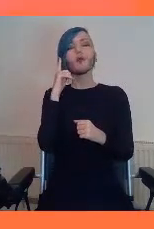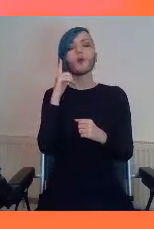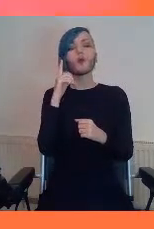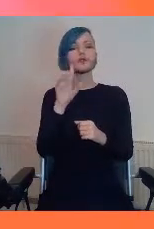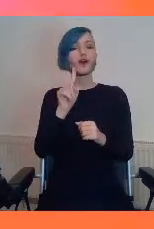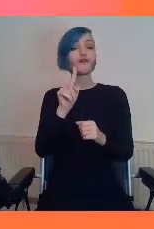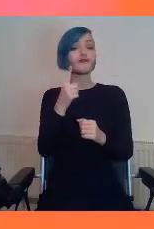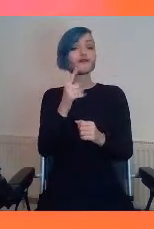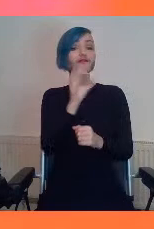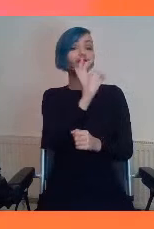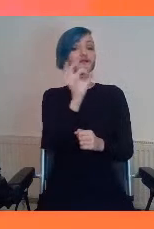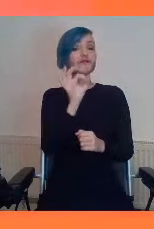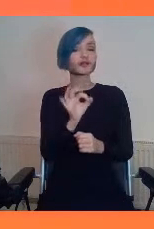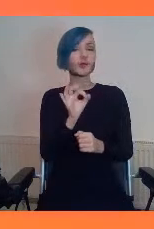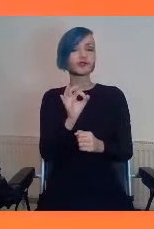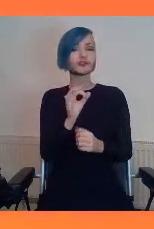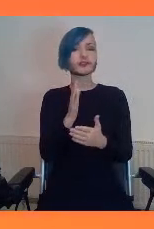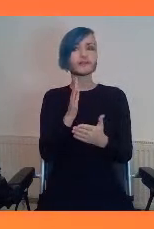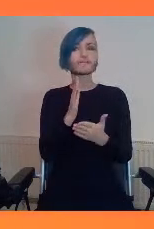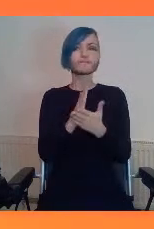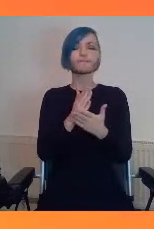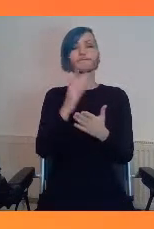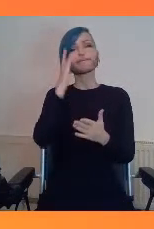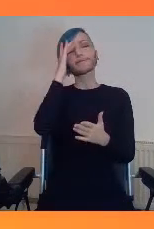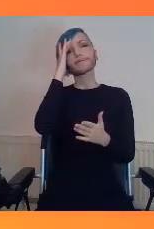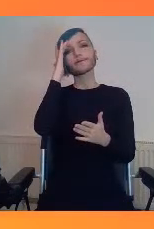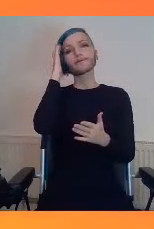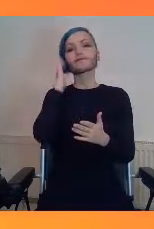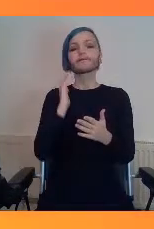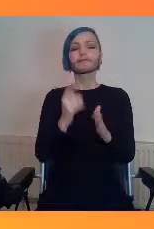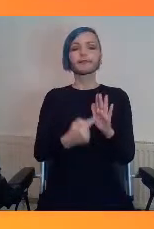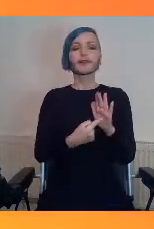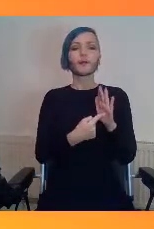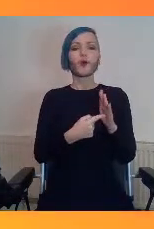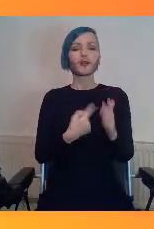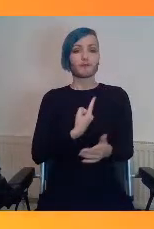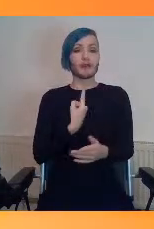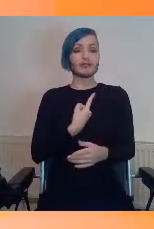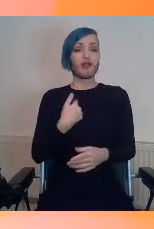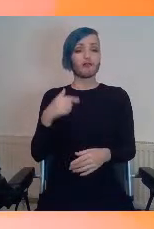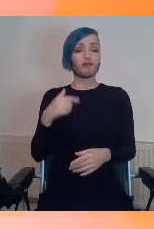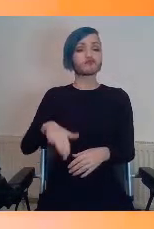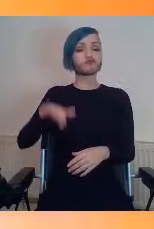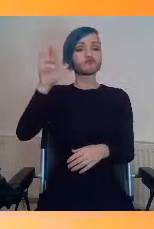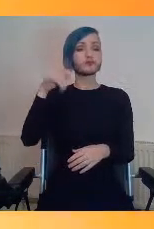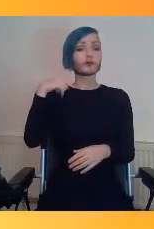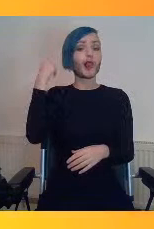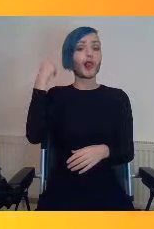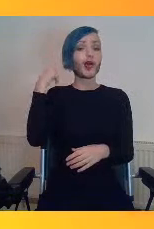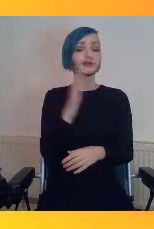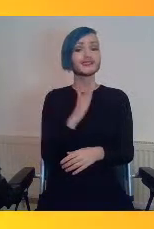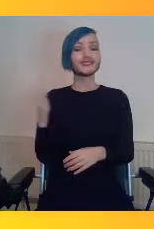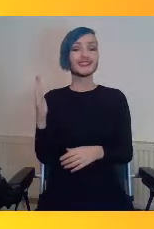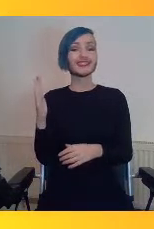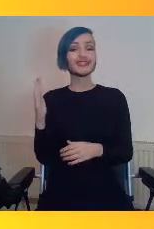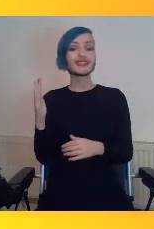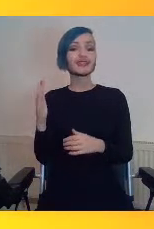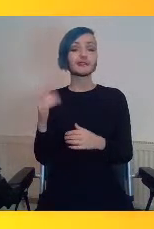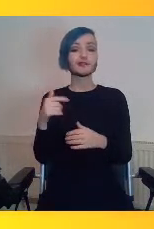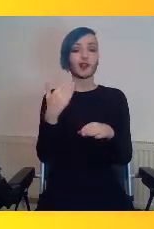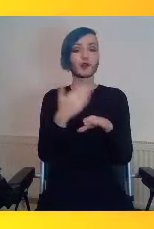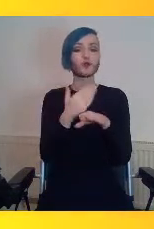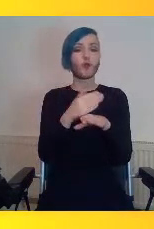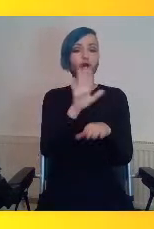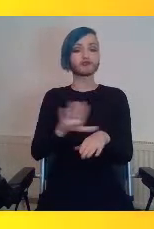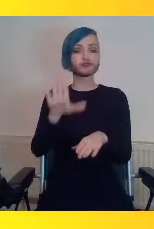first question, which, you know, I've been raised in the East End of London, and I've worked across across the whole of the UK, working on